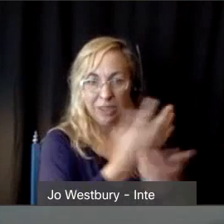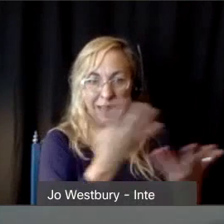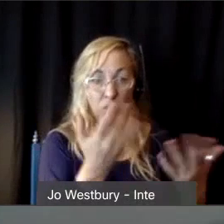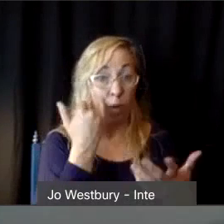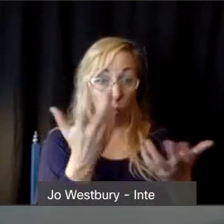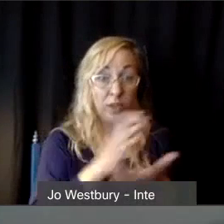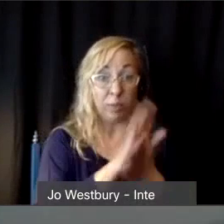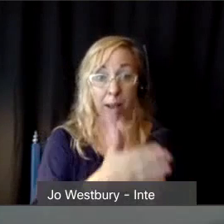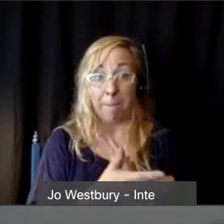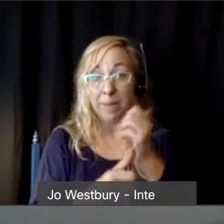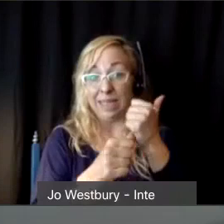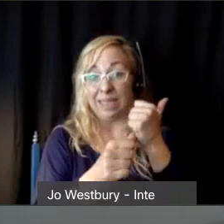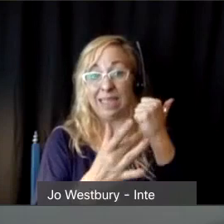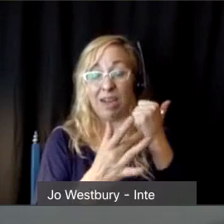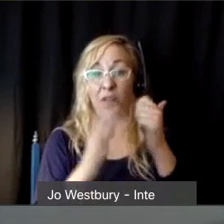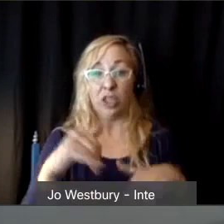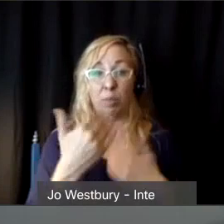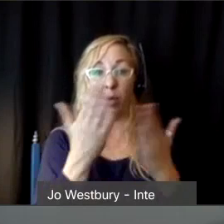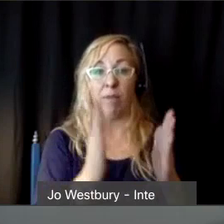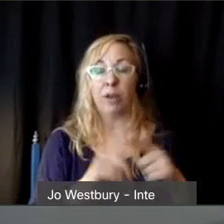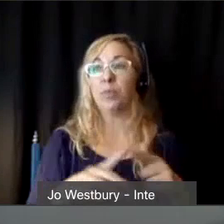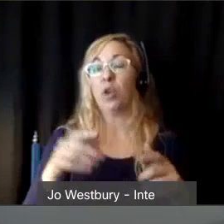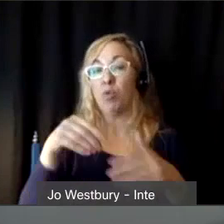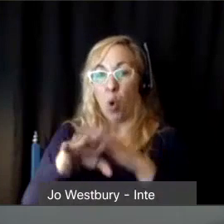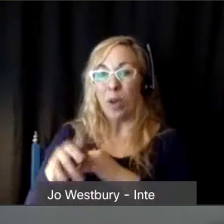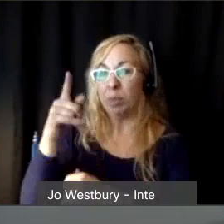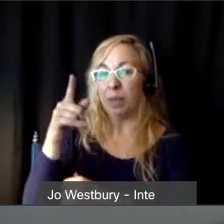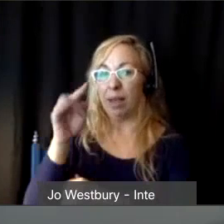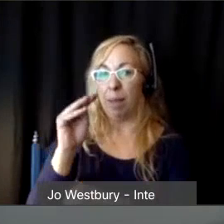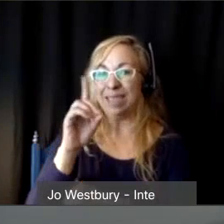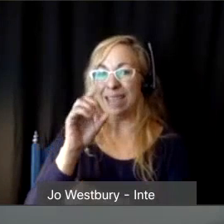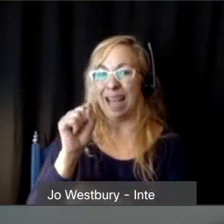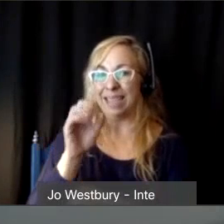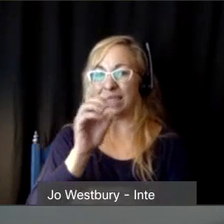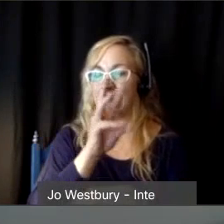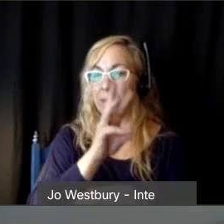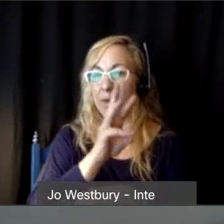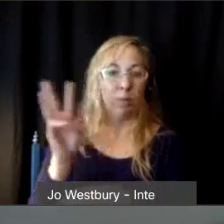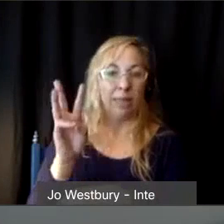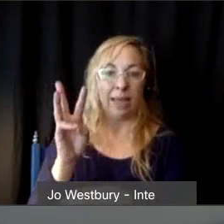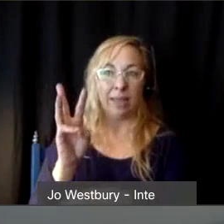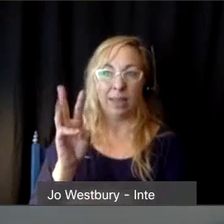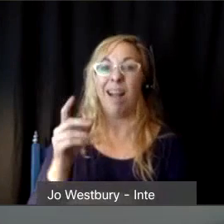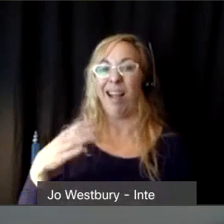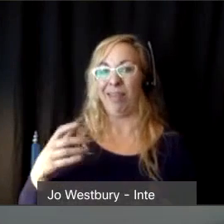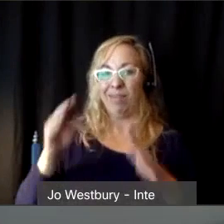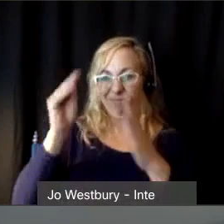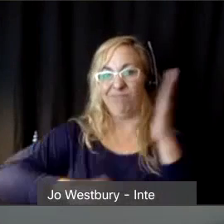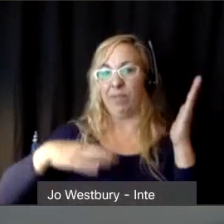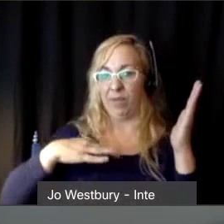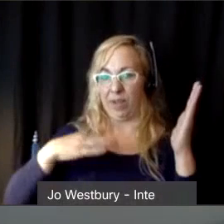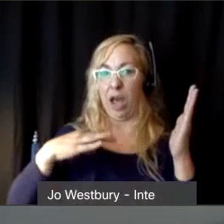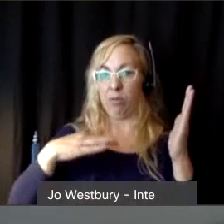provider, DHCF has advised that you go into the PMDS system and apply to become an approved assistive